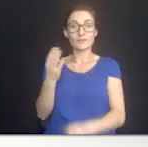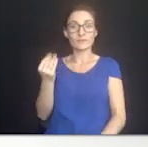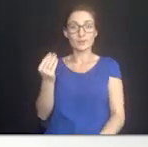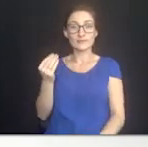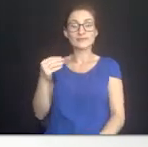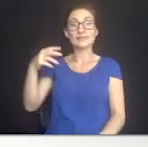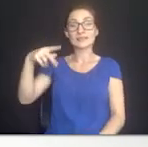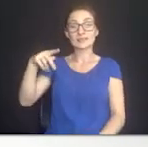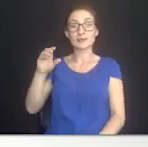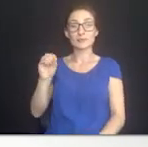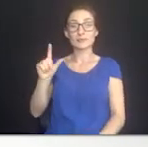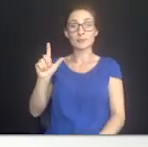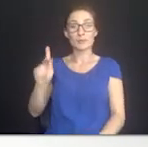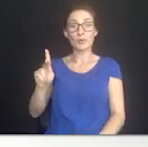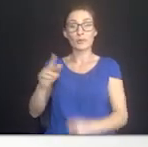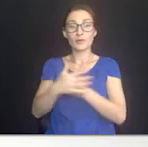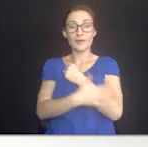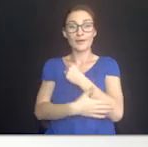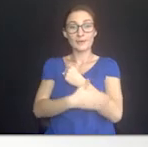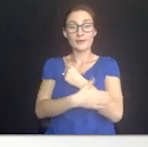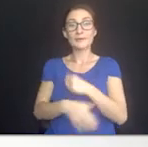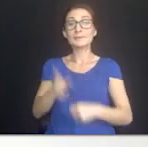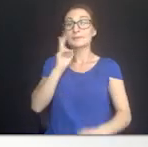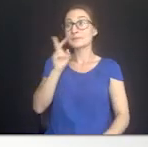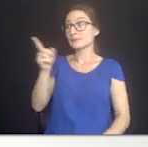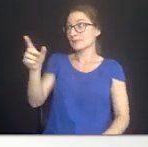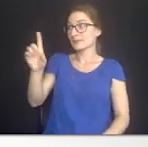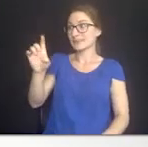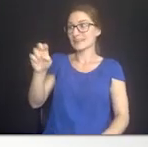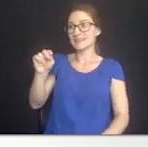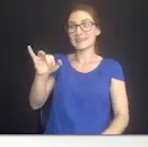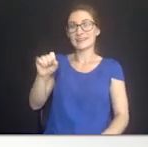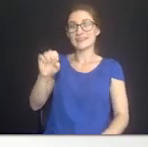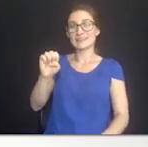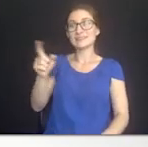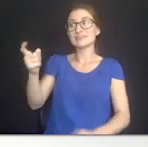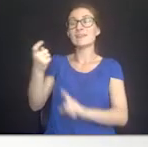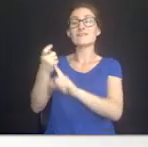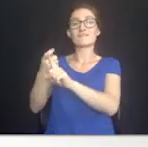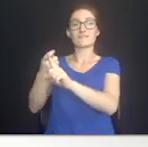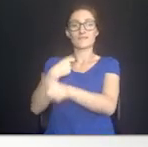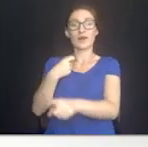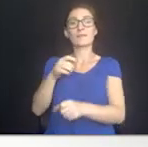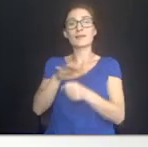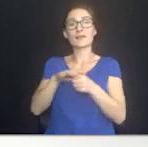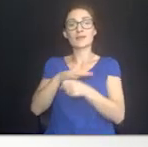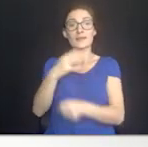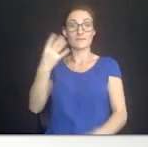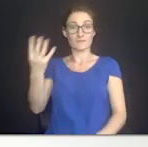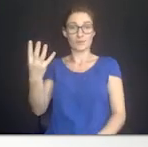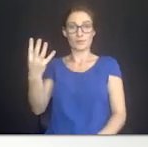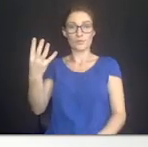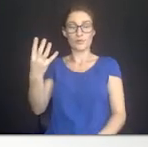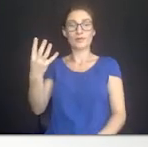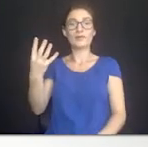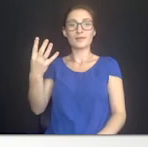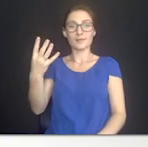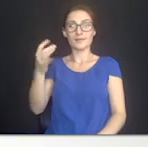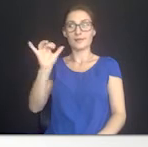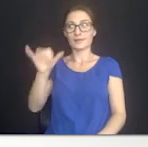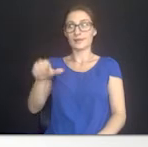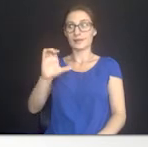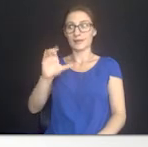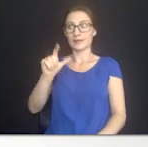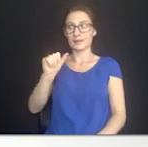14 Family Care Council, which is Polk County. And then I see Denise Torres. She's from our Area 4 Family Care Council,